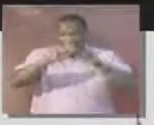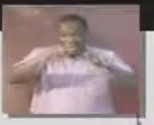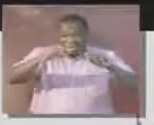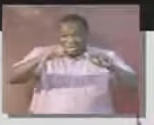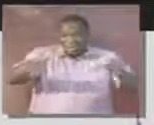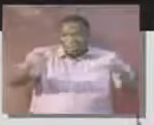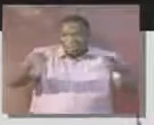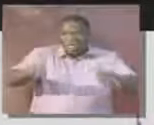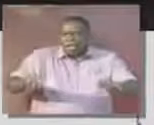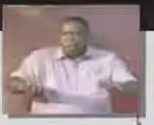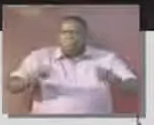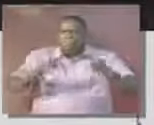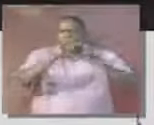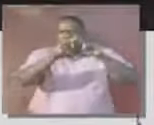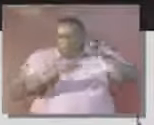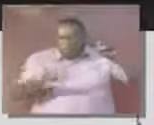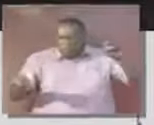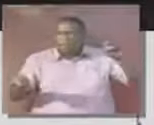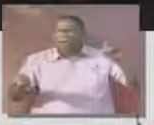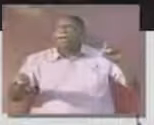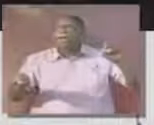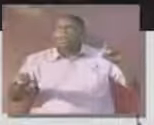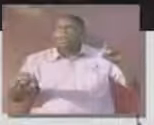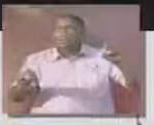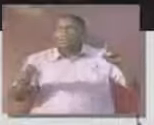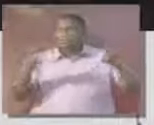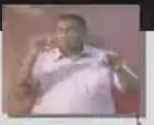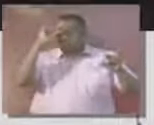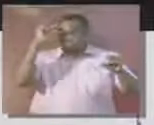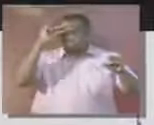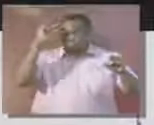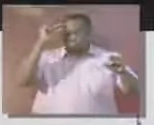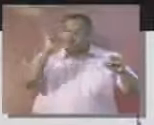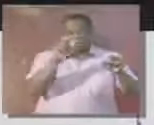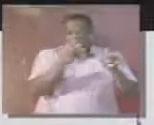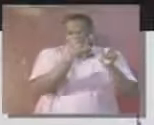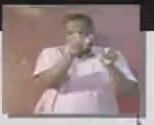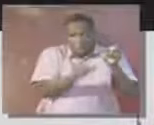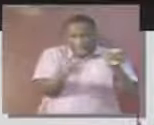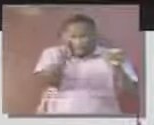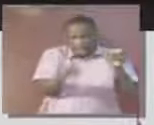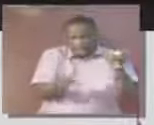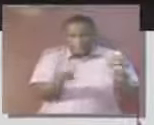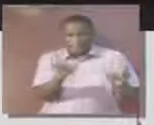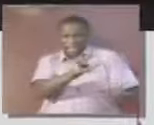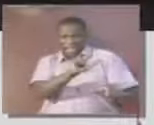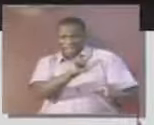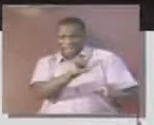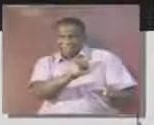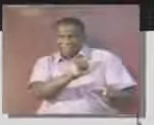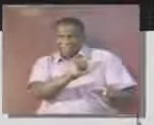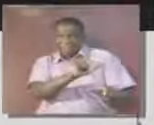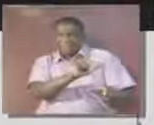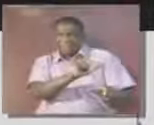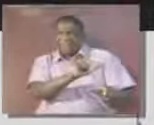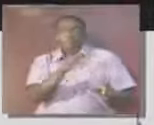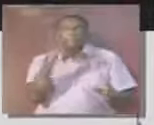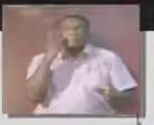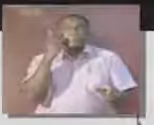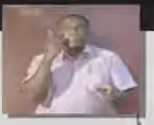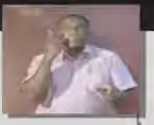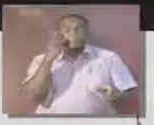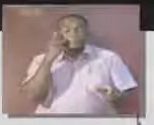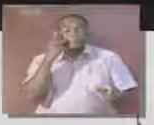this point. Looking at the gray bars at the left-hand side of the curve, what we see is the figures